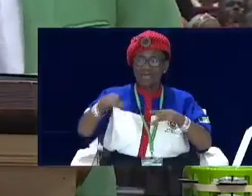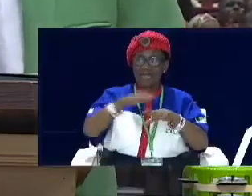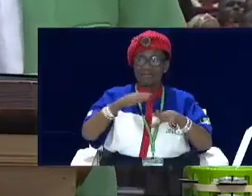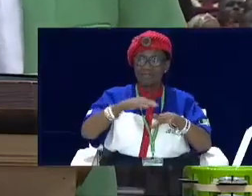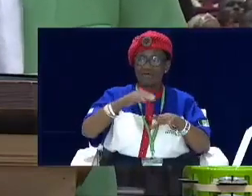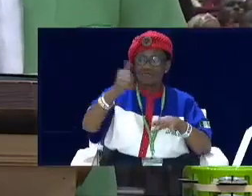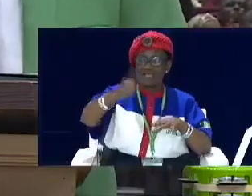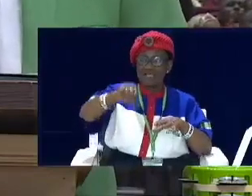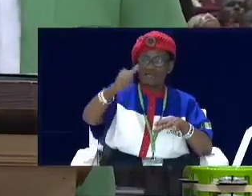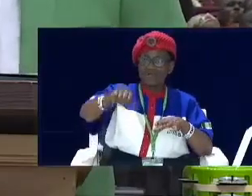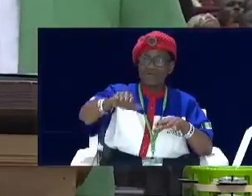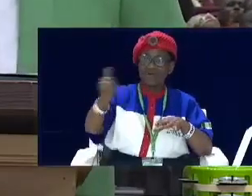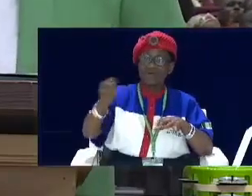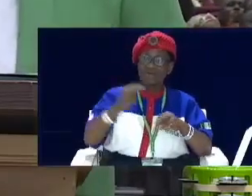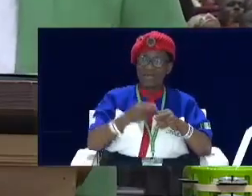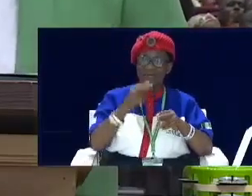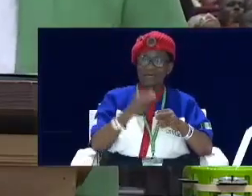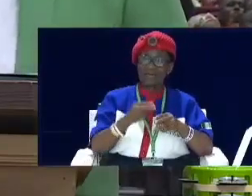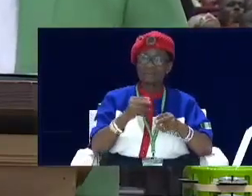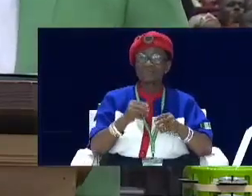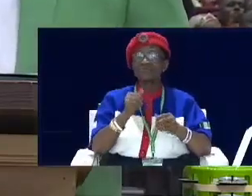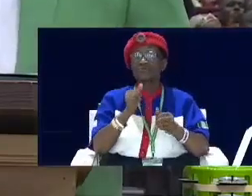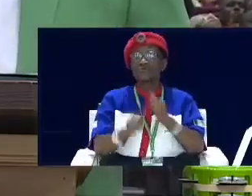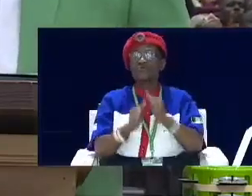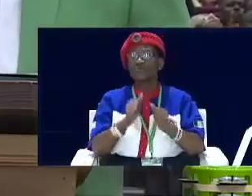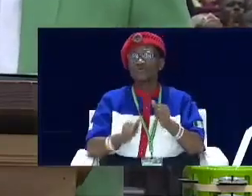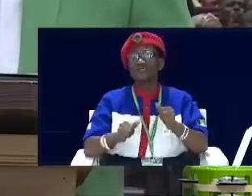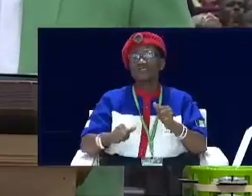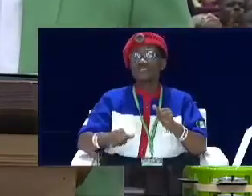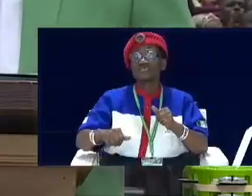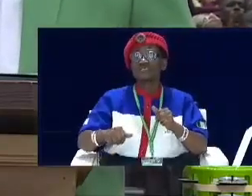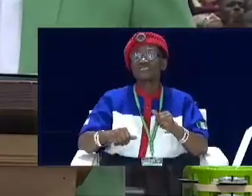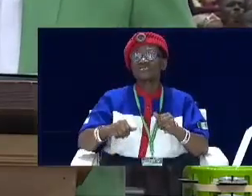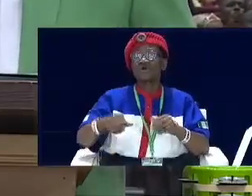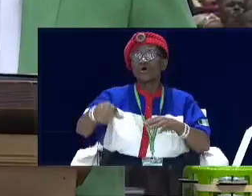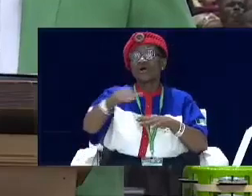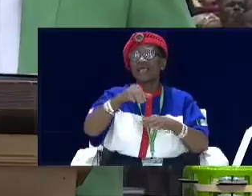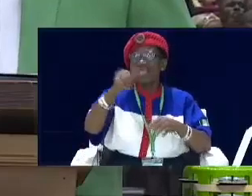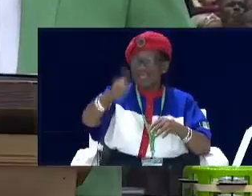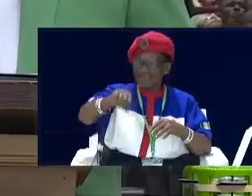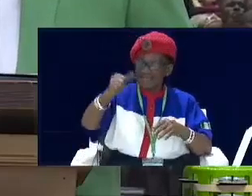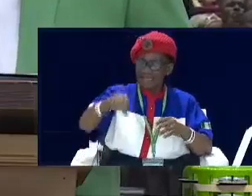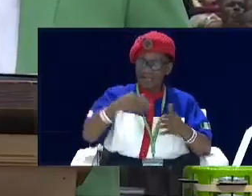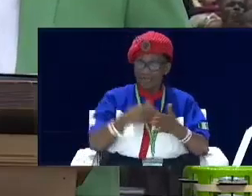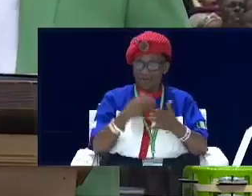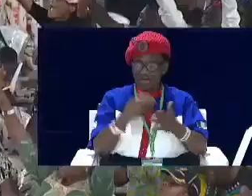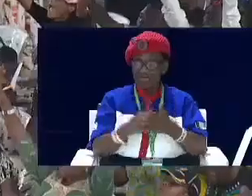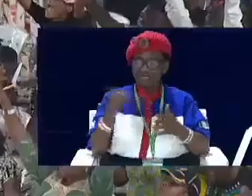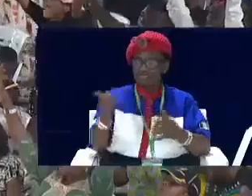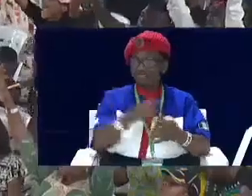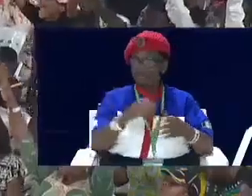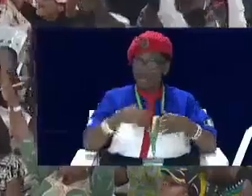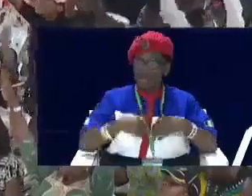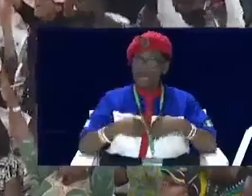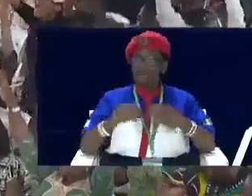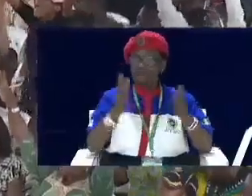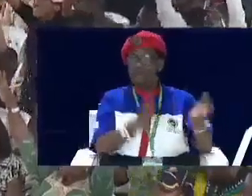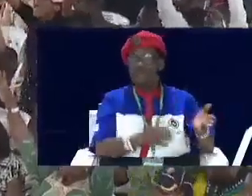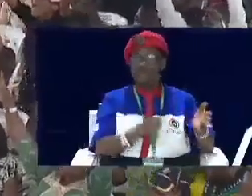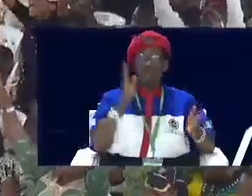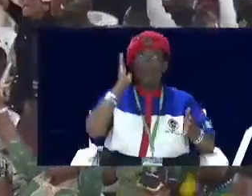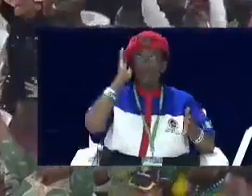name, whatever money you have left will never finish.